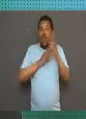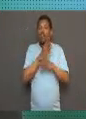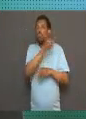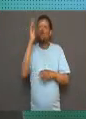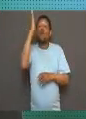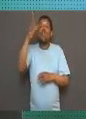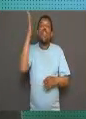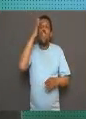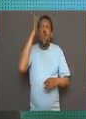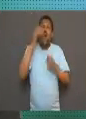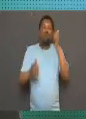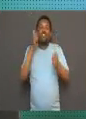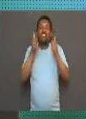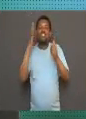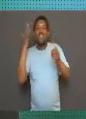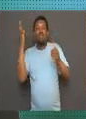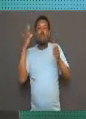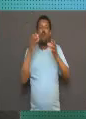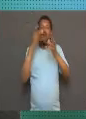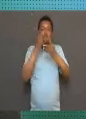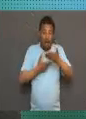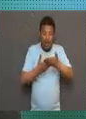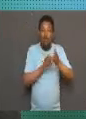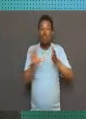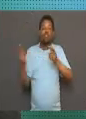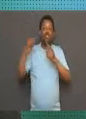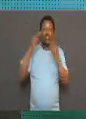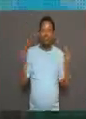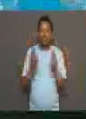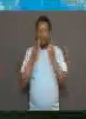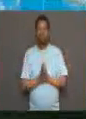know which type of map projection to use.